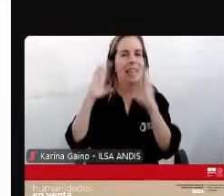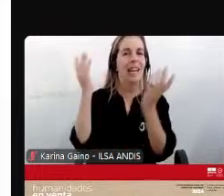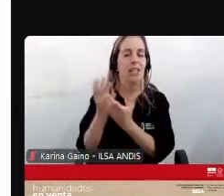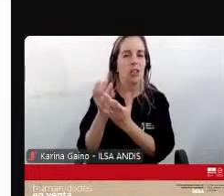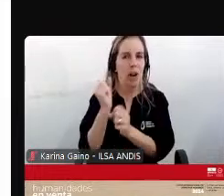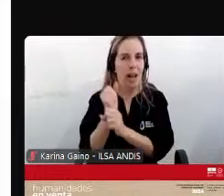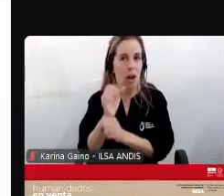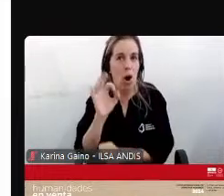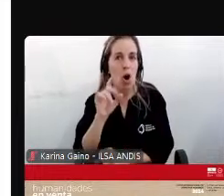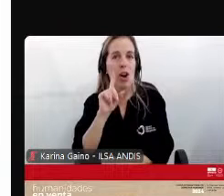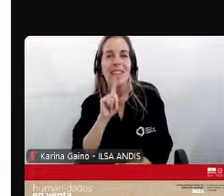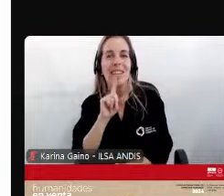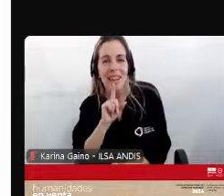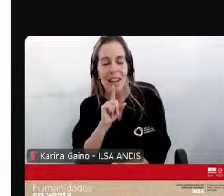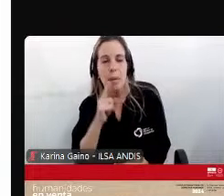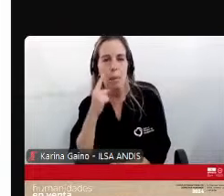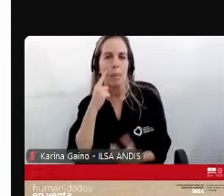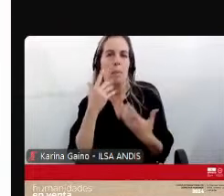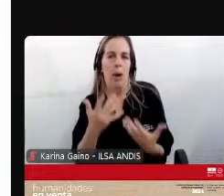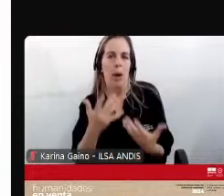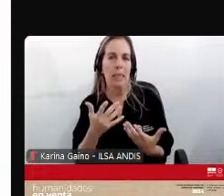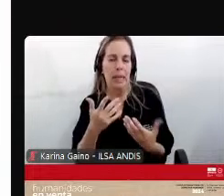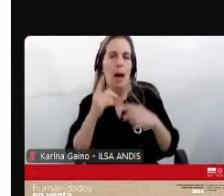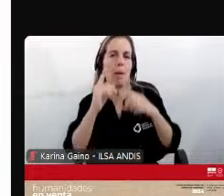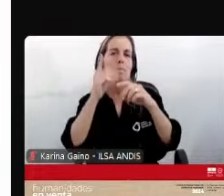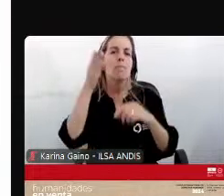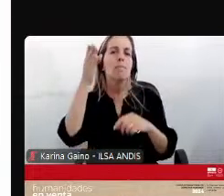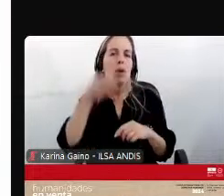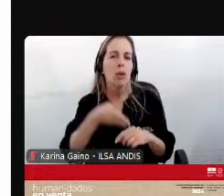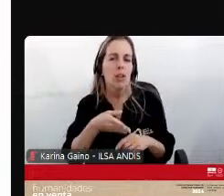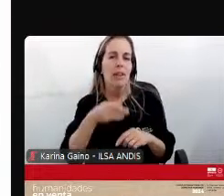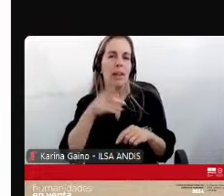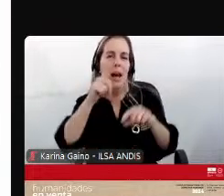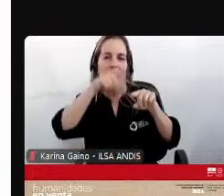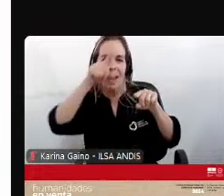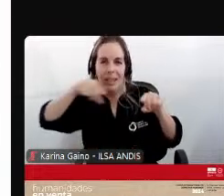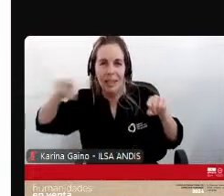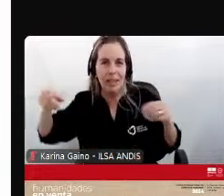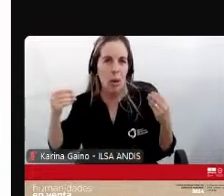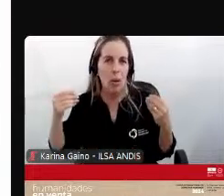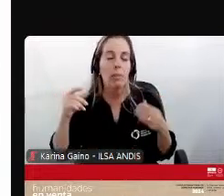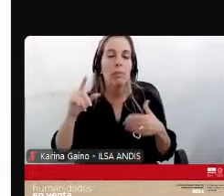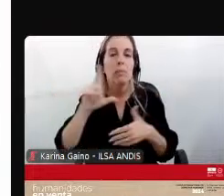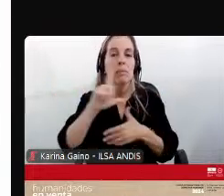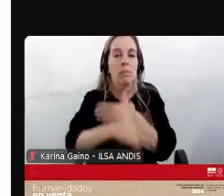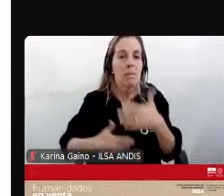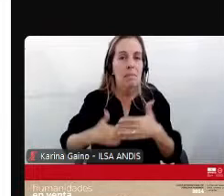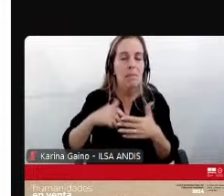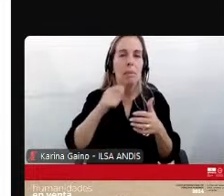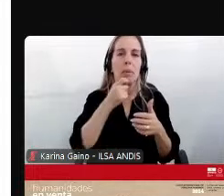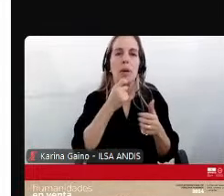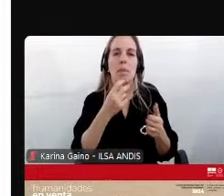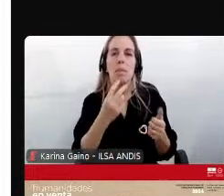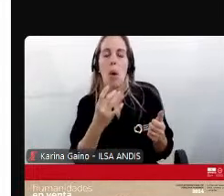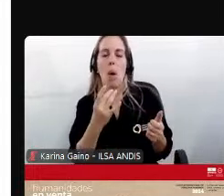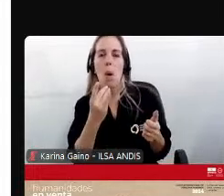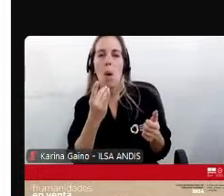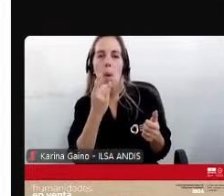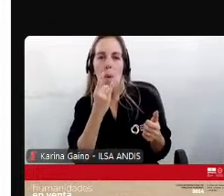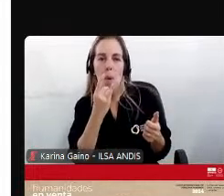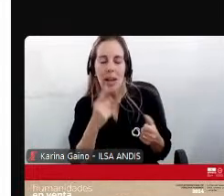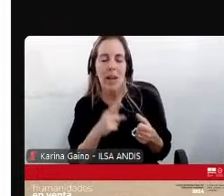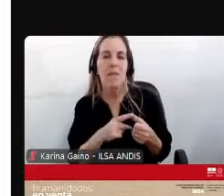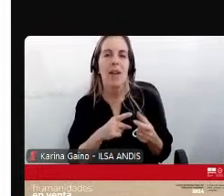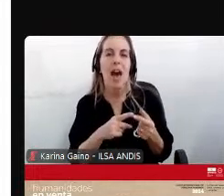Americas, in Bolivia, the Dominican Republic, and Guatemala. all focused on the agricultural